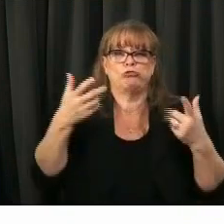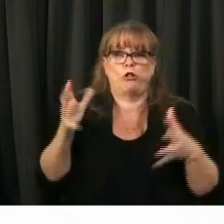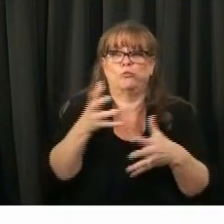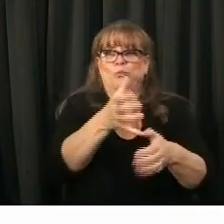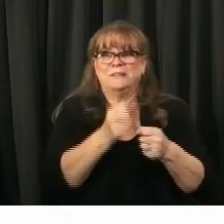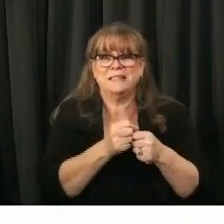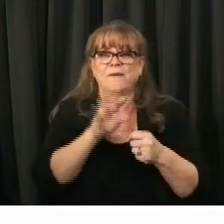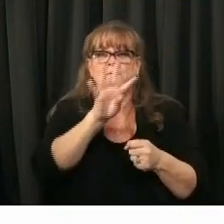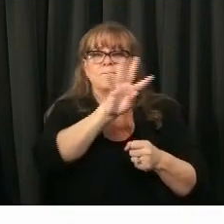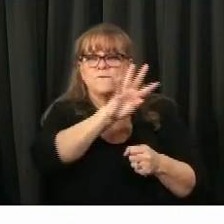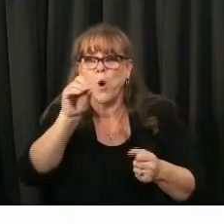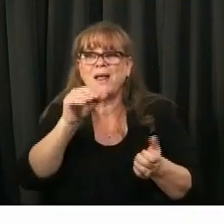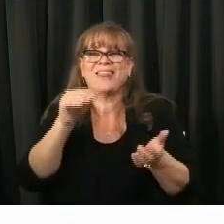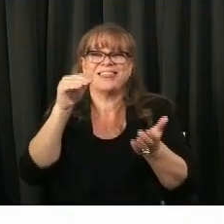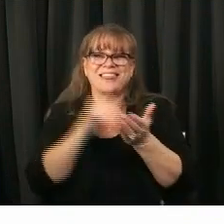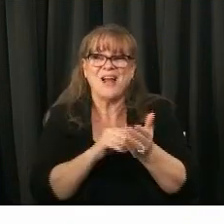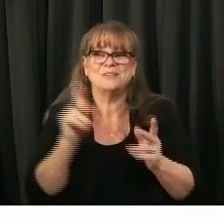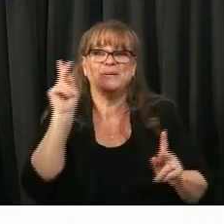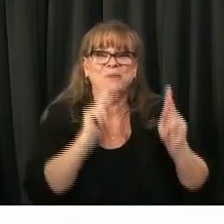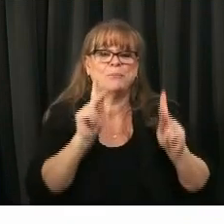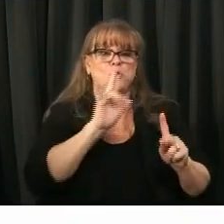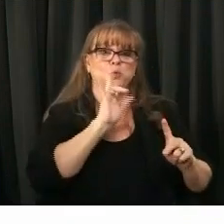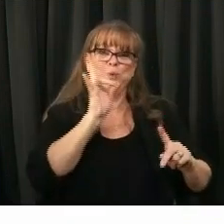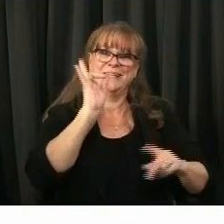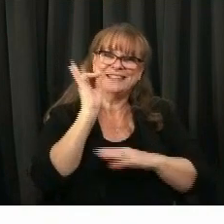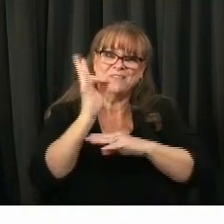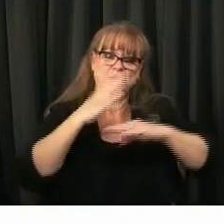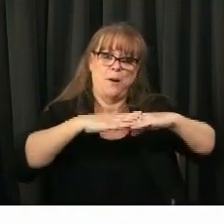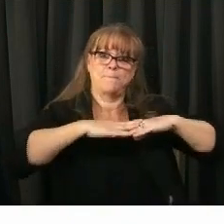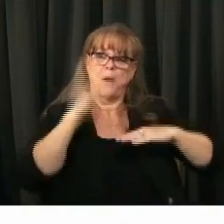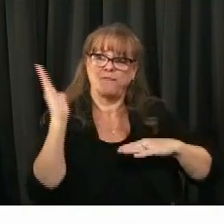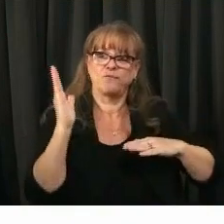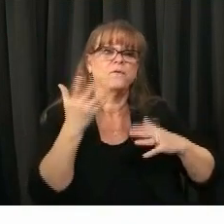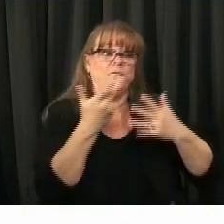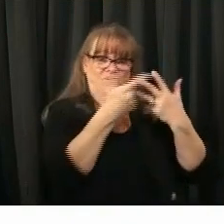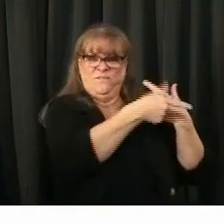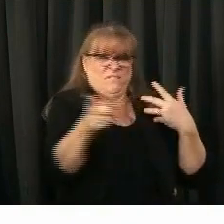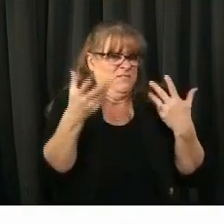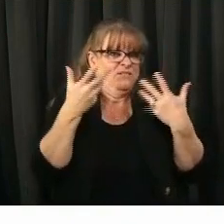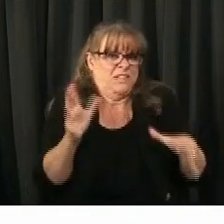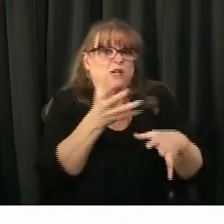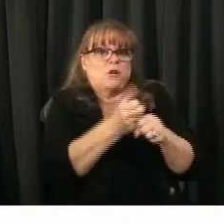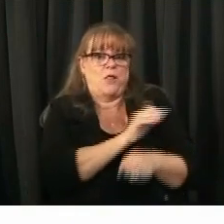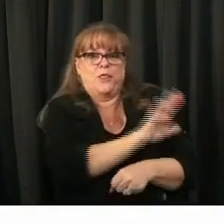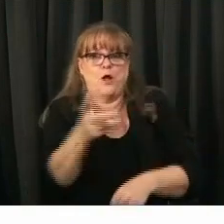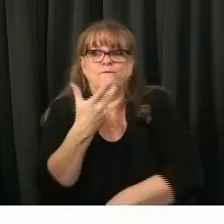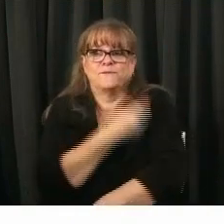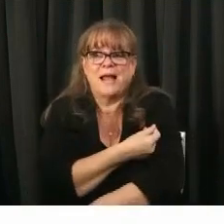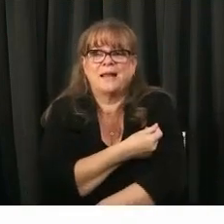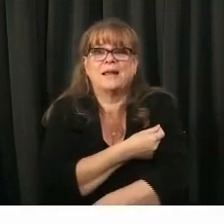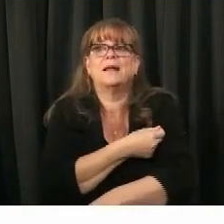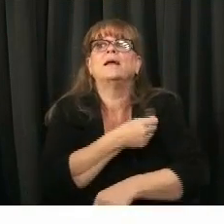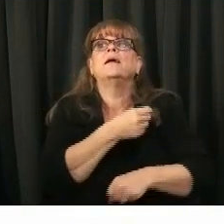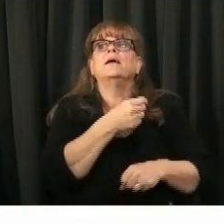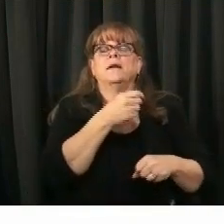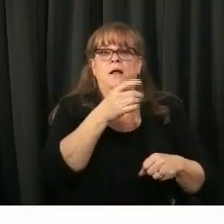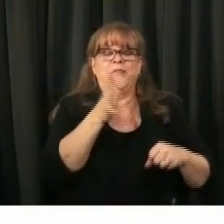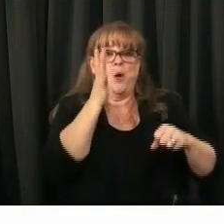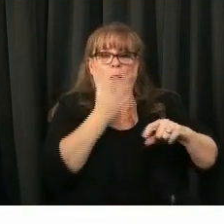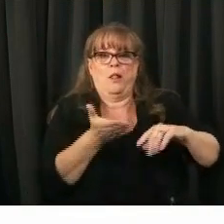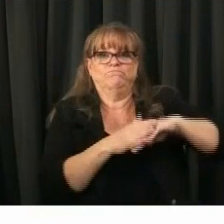members of the general public, age 70 and up, that have already gotten the vaccine here in Colorado. And that number is going to increase rapidly now that that is